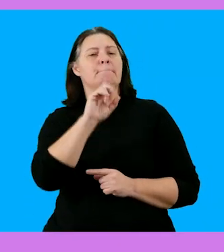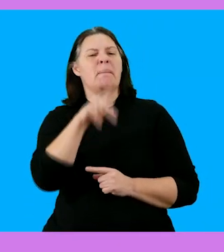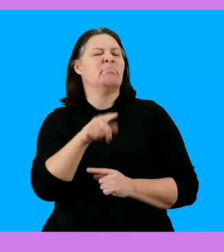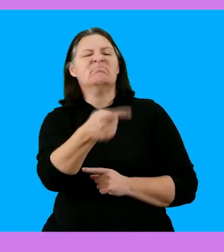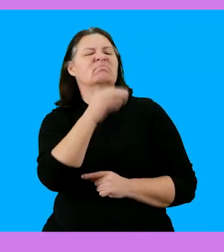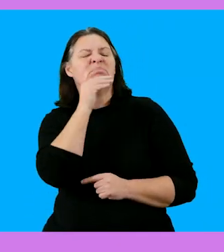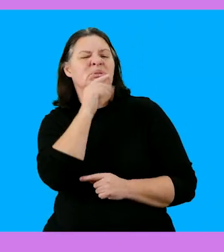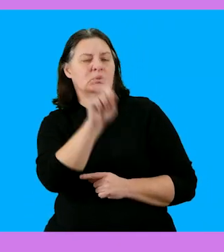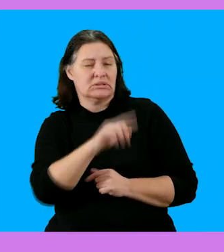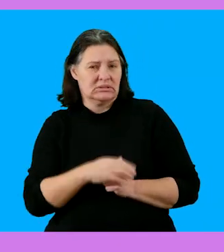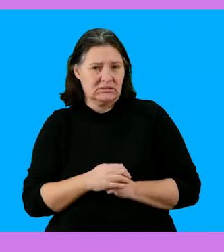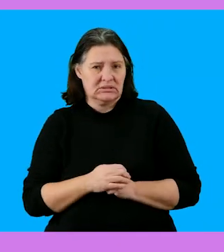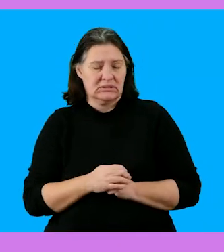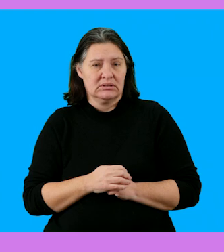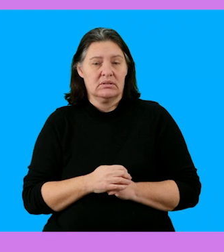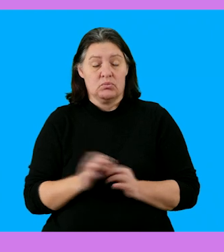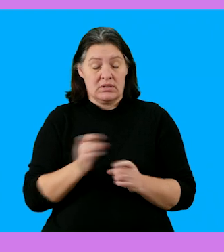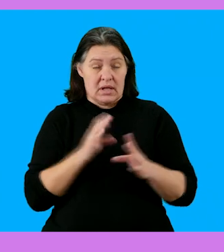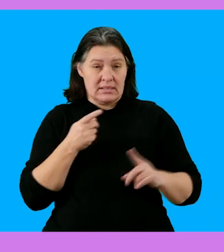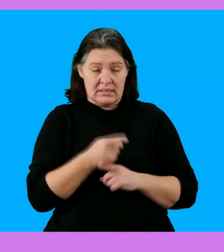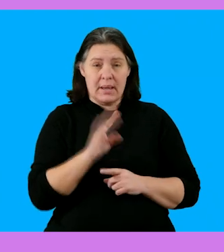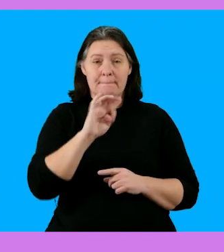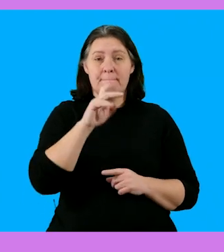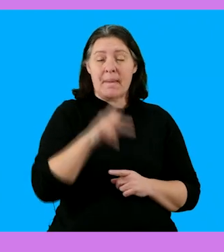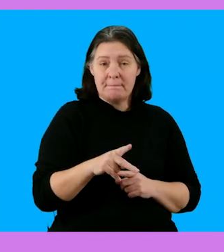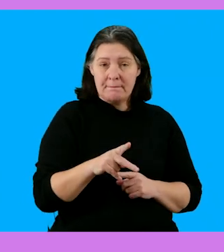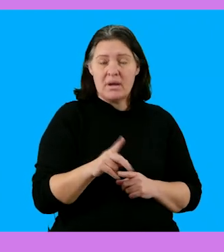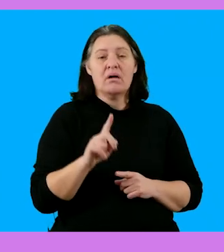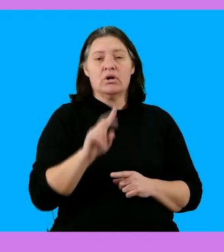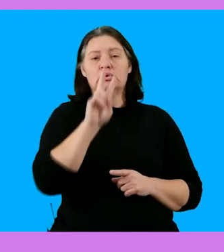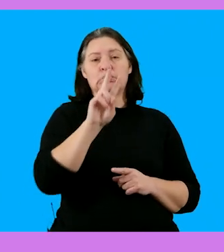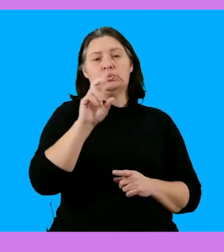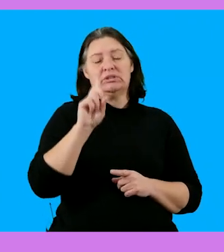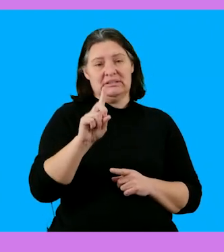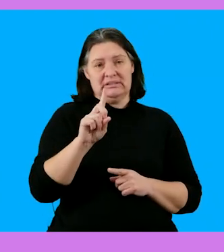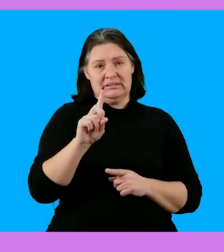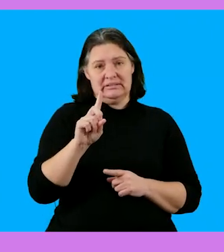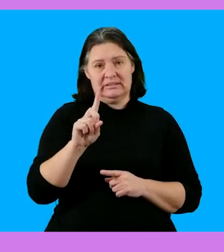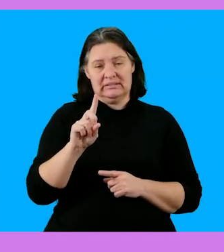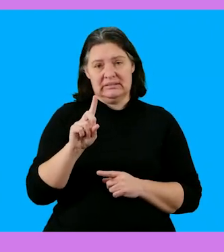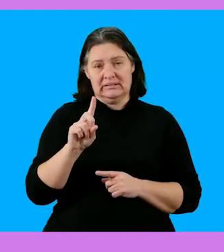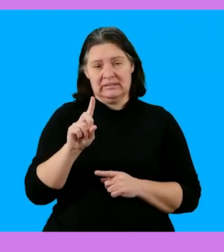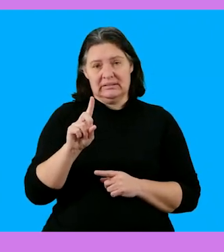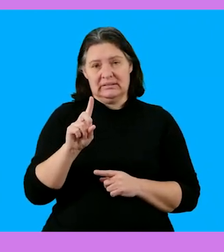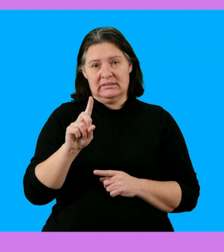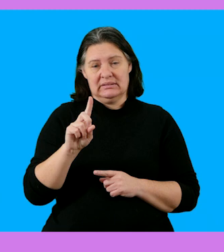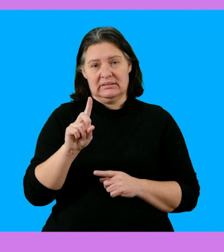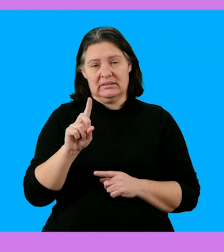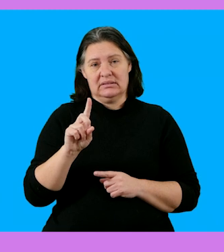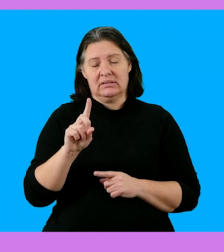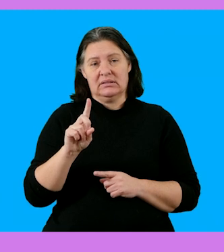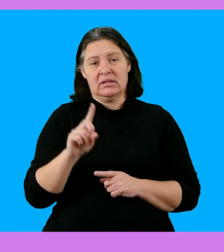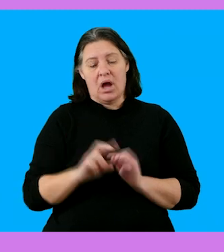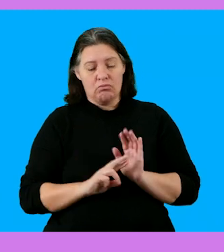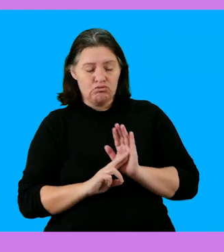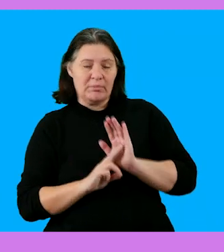the term map. All right. So I said when I started that a map is a two-dimensional, right, a